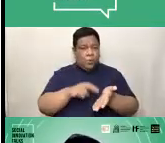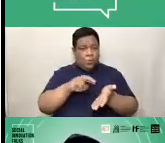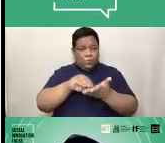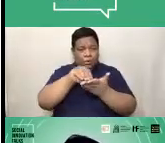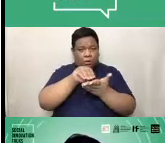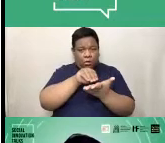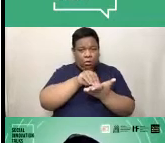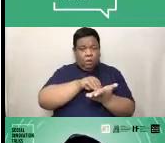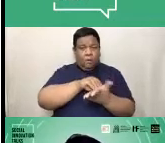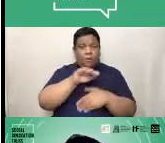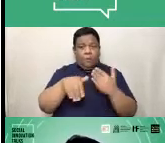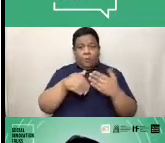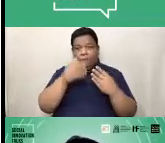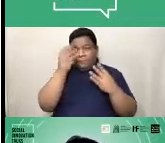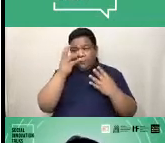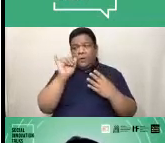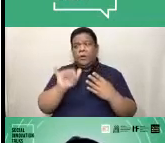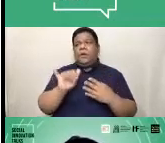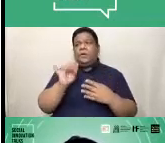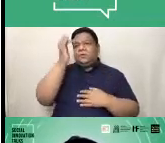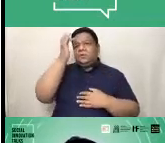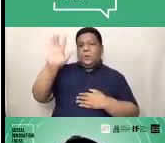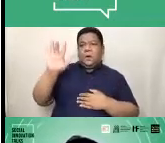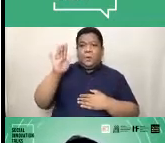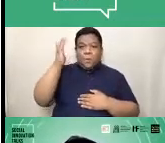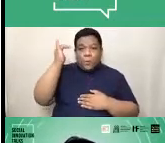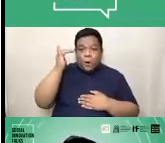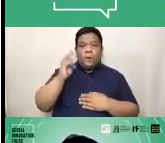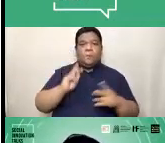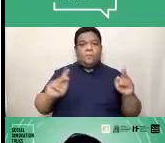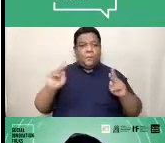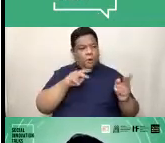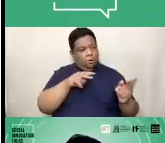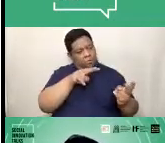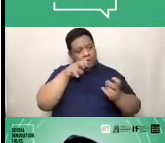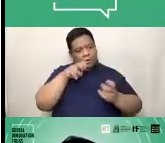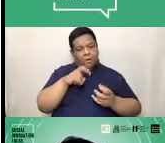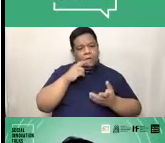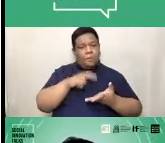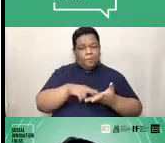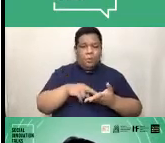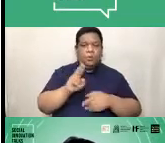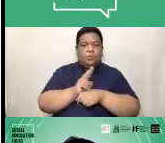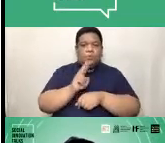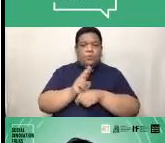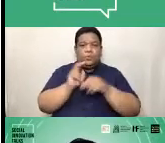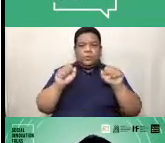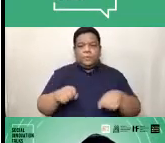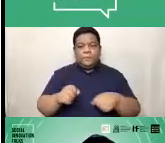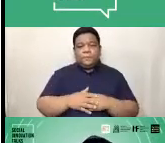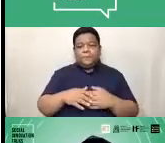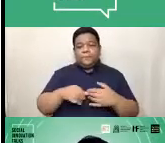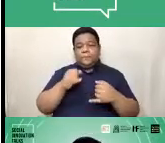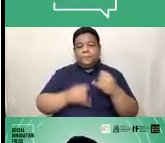is part of what makes it smart, because it allows humans to use and leverage that information. Finally, the